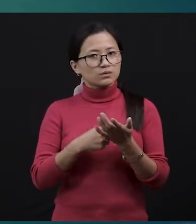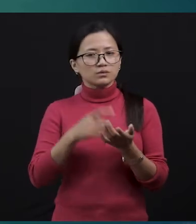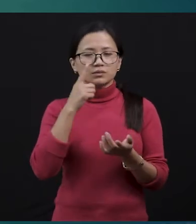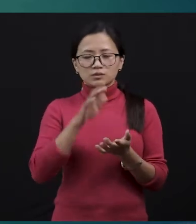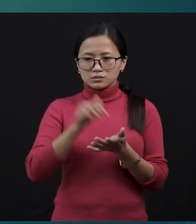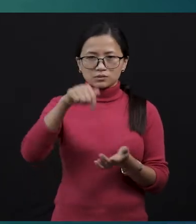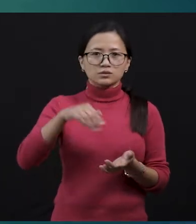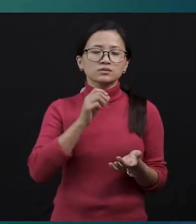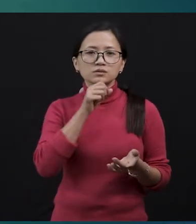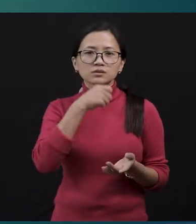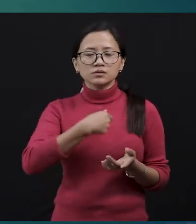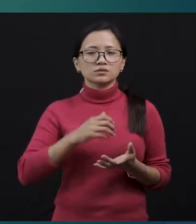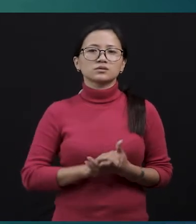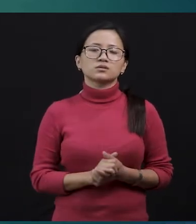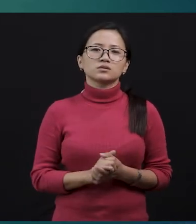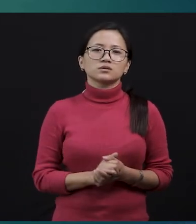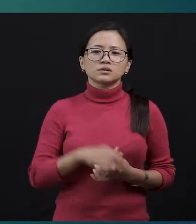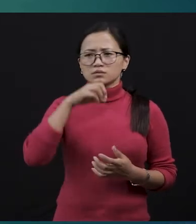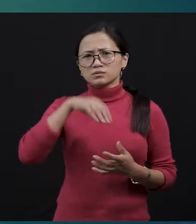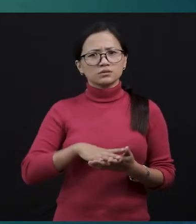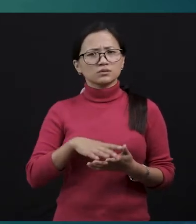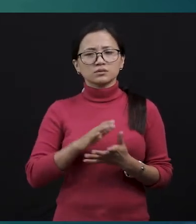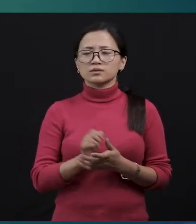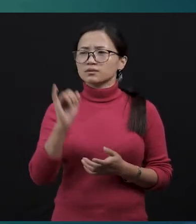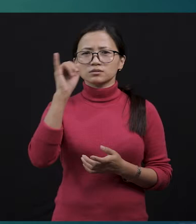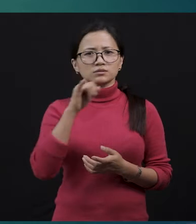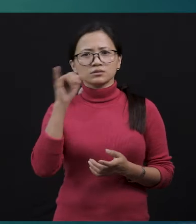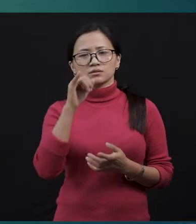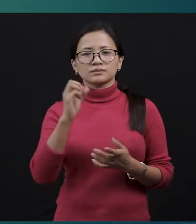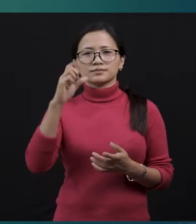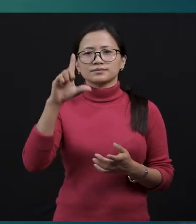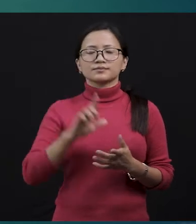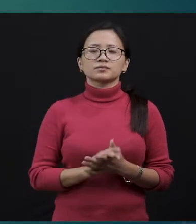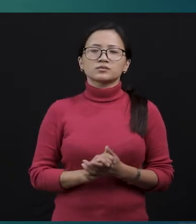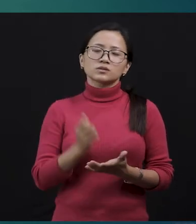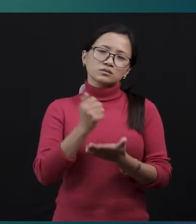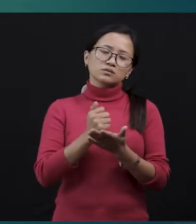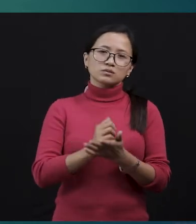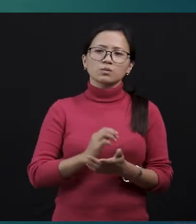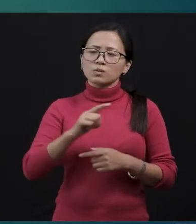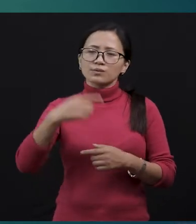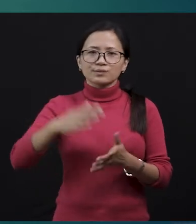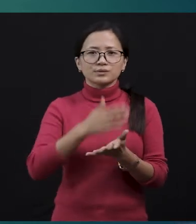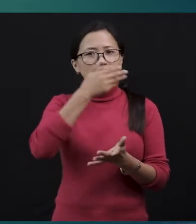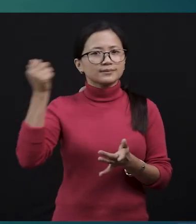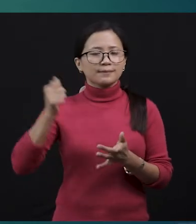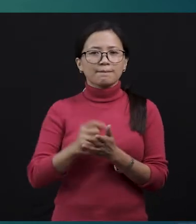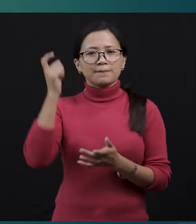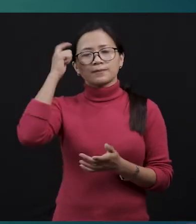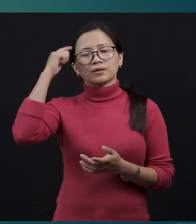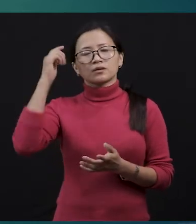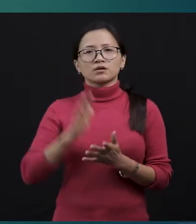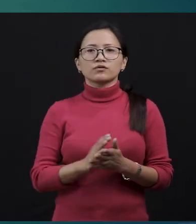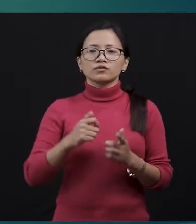age. We are still young, you are still in class 6, so whatever your parents decide for you is always the best. Don't start thinking